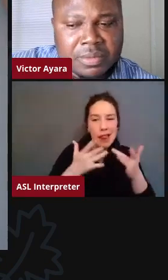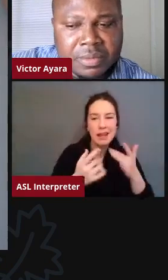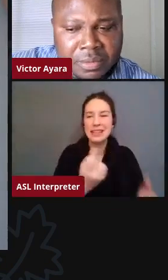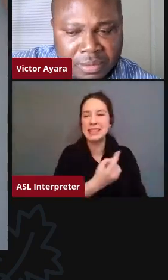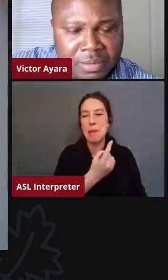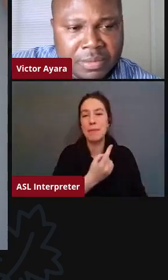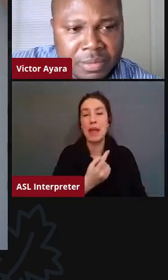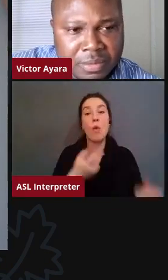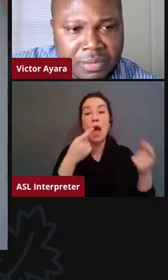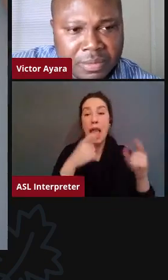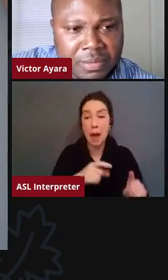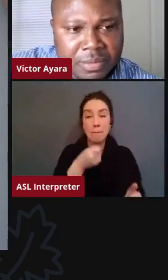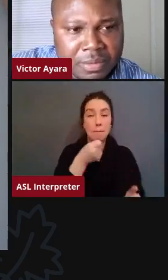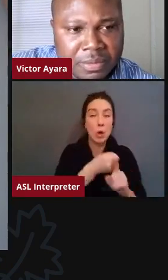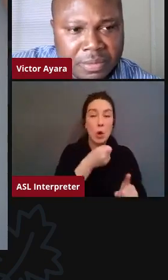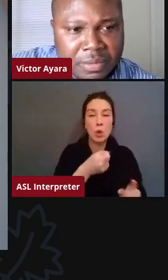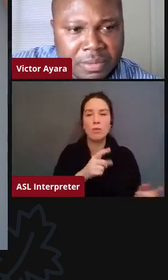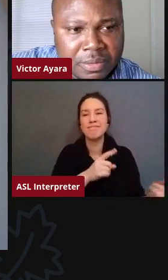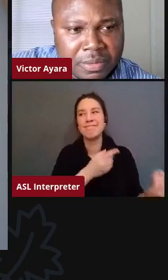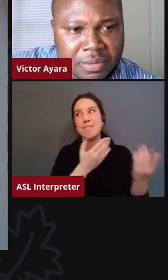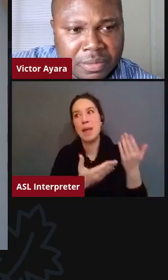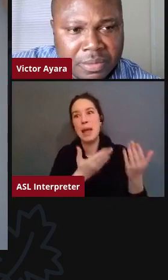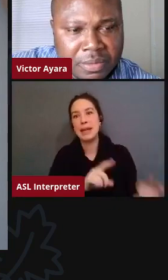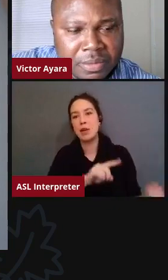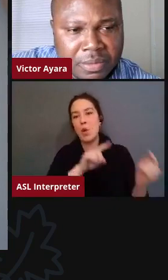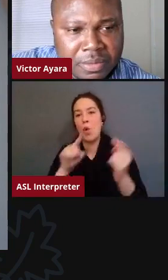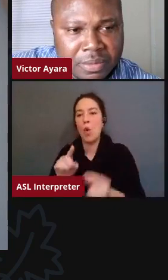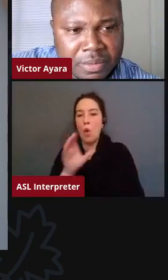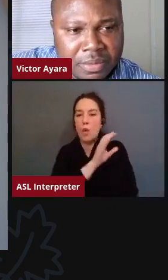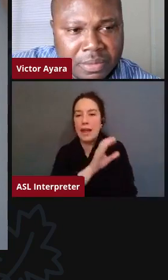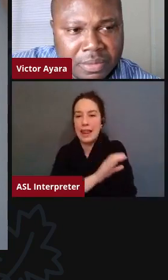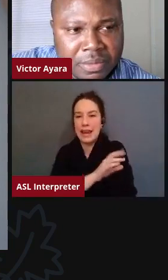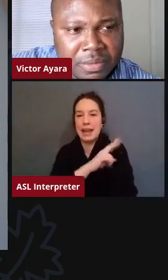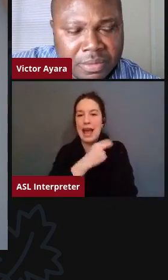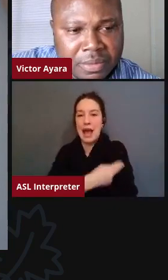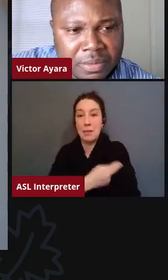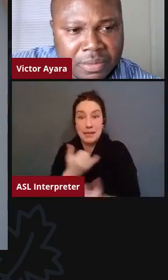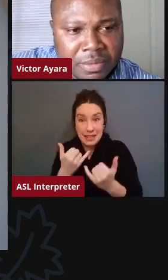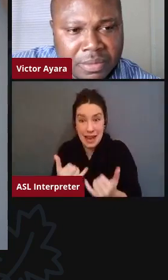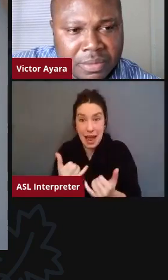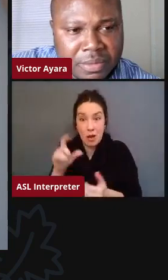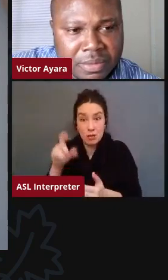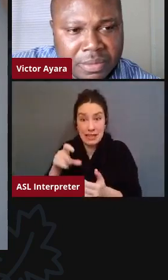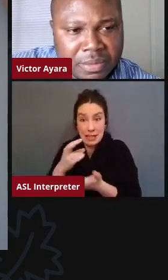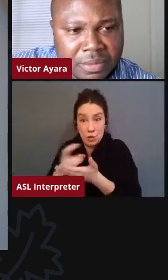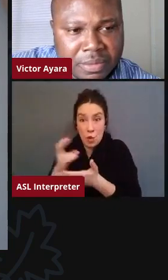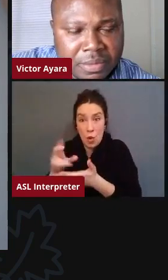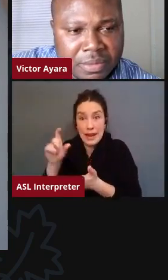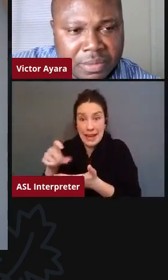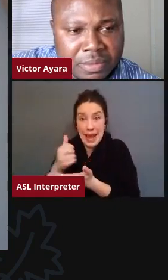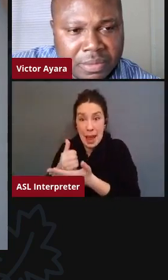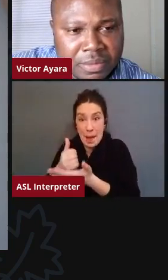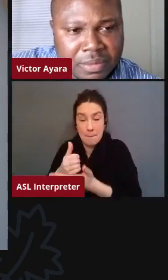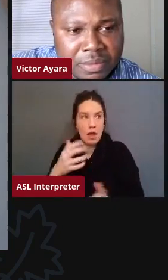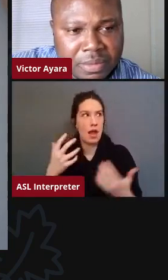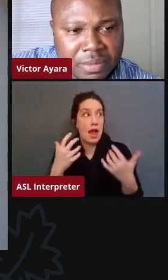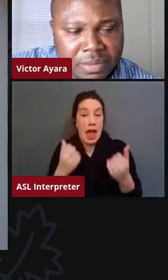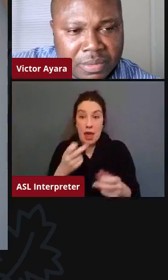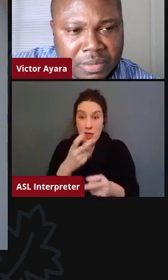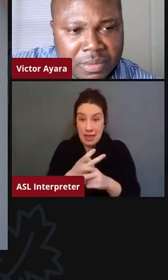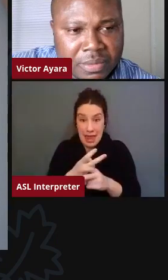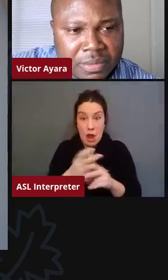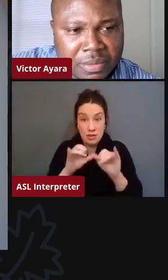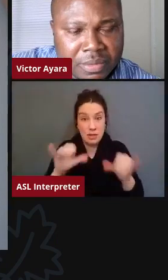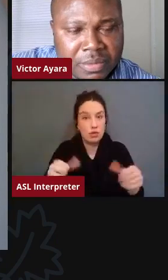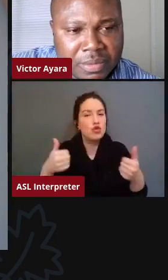a clinic, and they need access to these resources. And now healthcare systems are trying to do this. So, like if